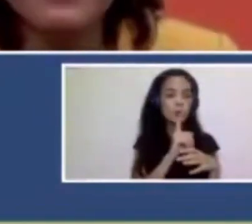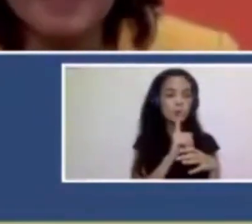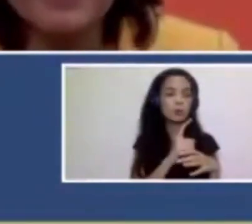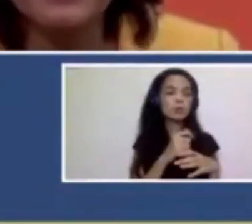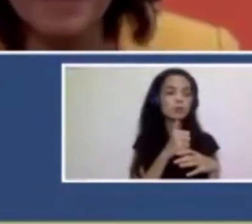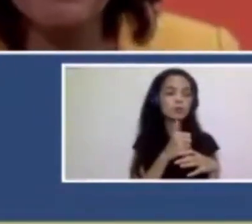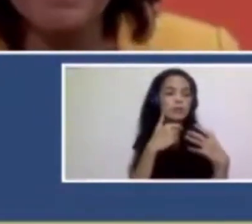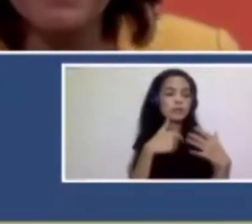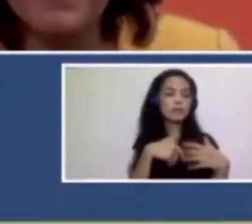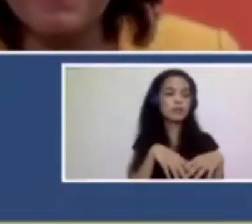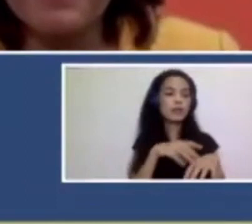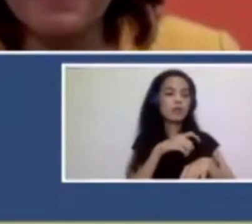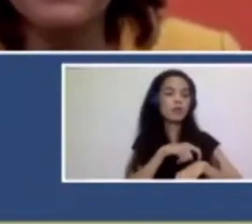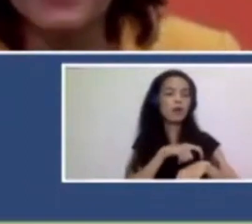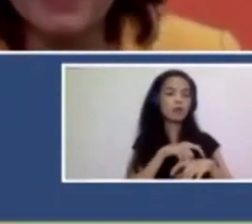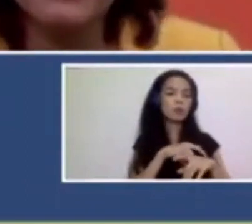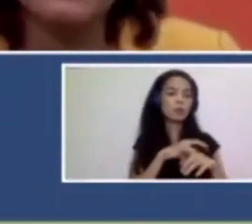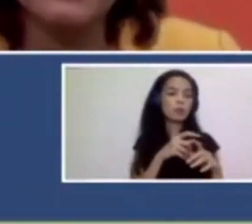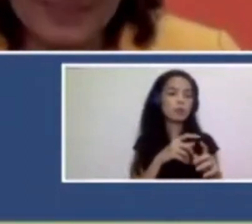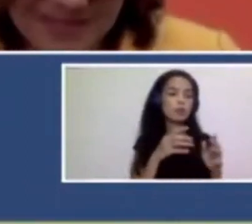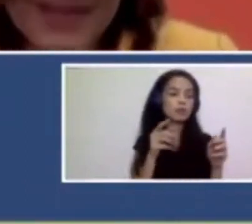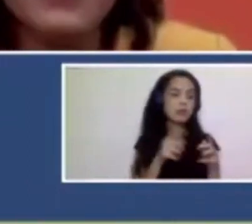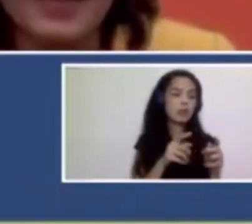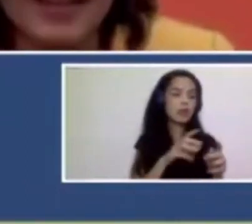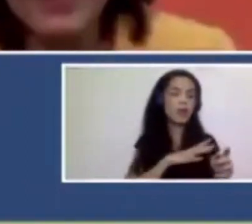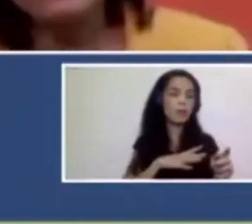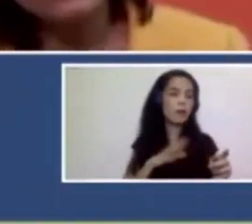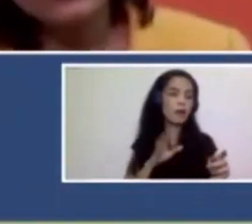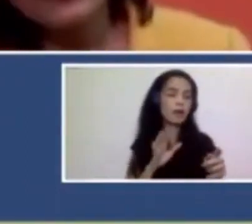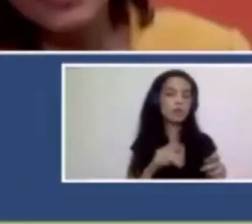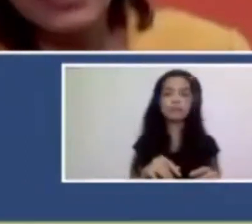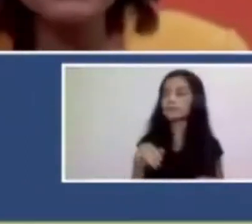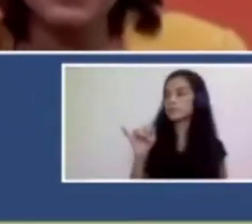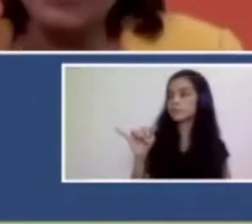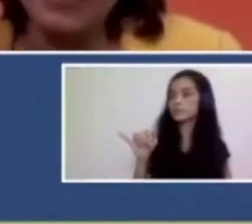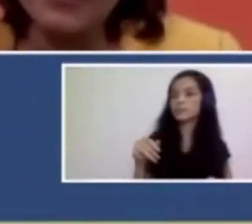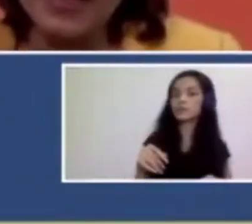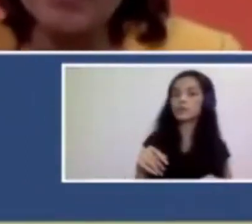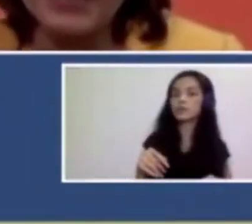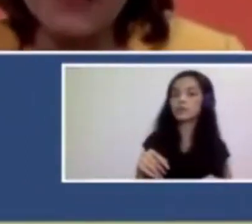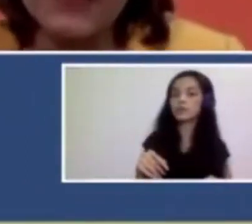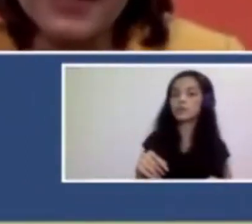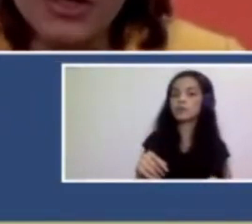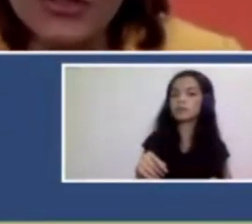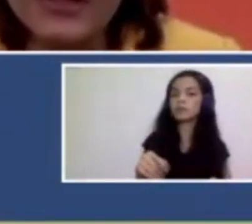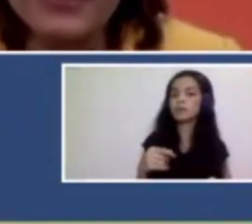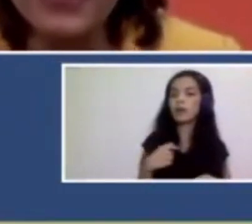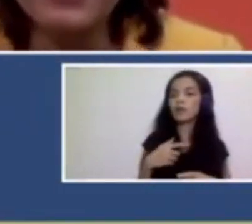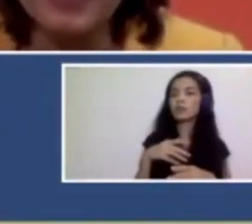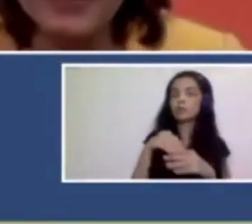done within certain time, not for a longer time. Exactly. And also obviously it helps that I'm part of this